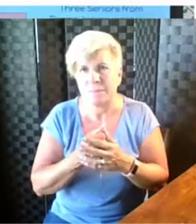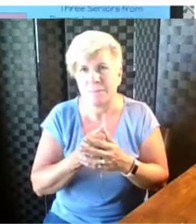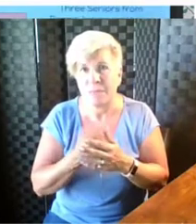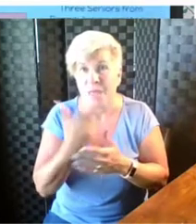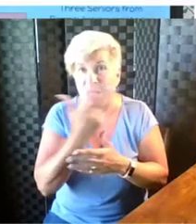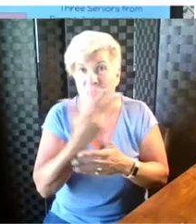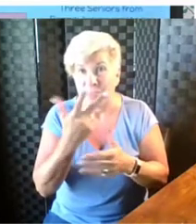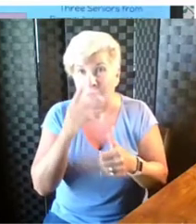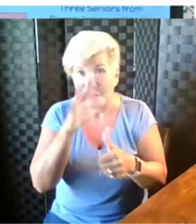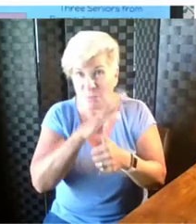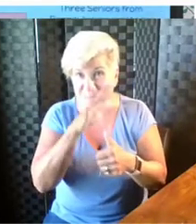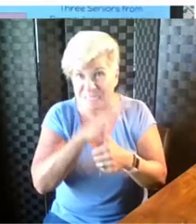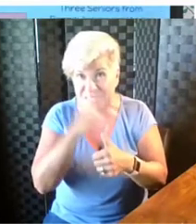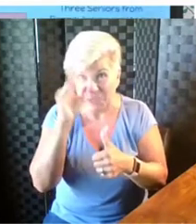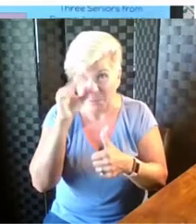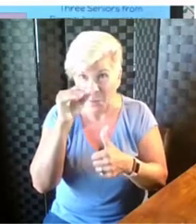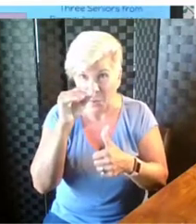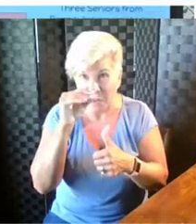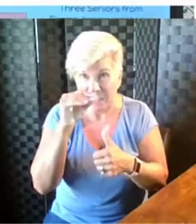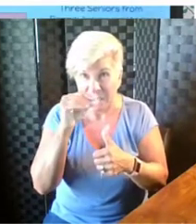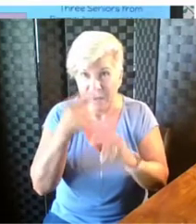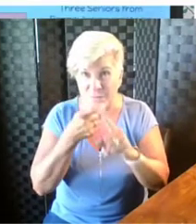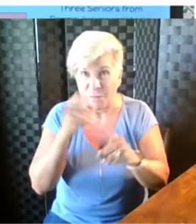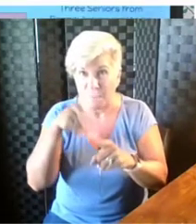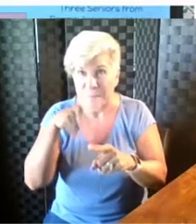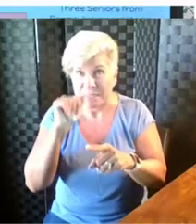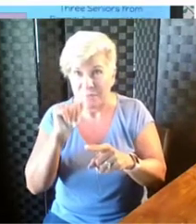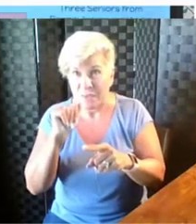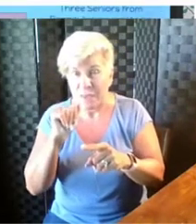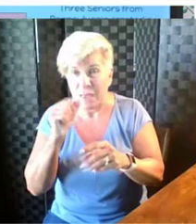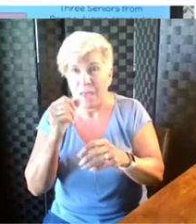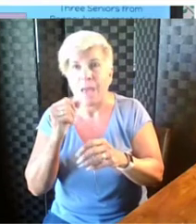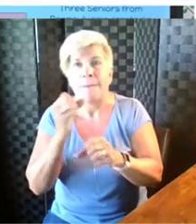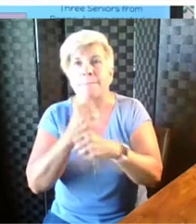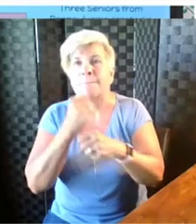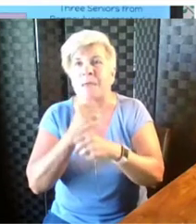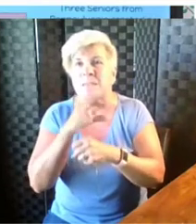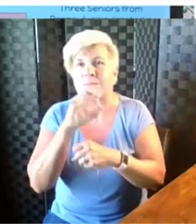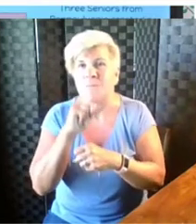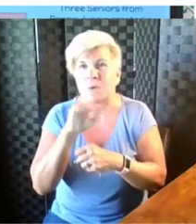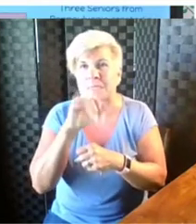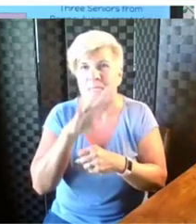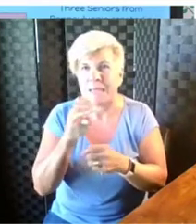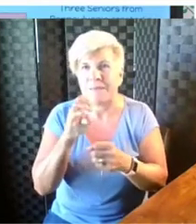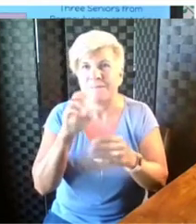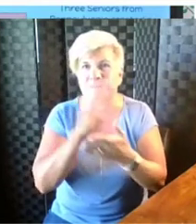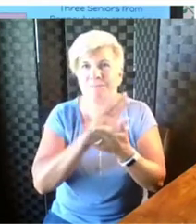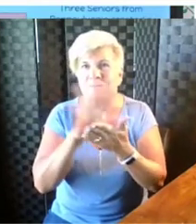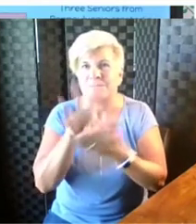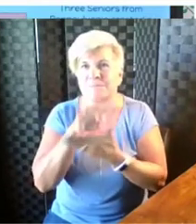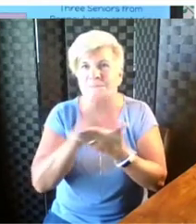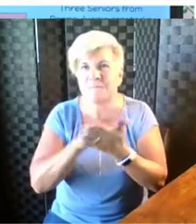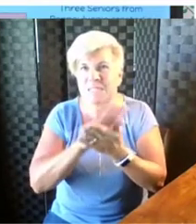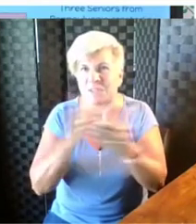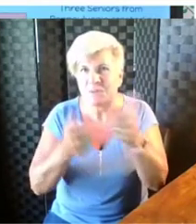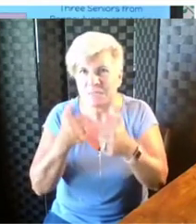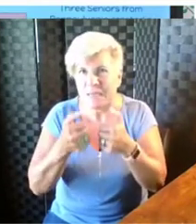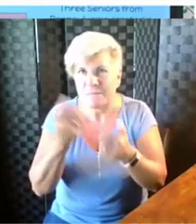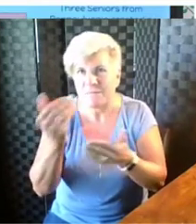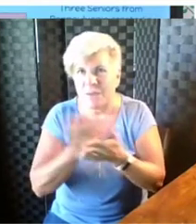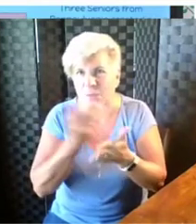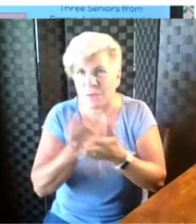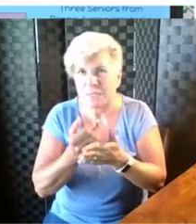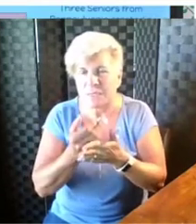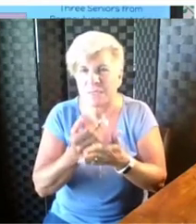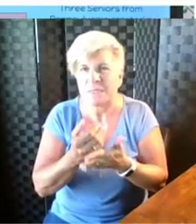The main idea is that 3 seniors from Pennsylvania created a Fortnite video game fundraiser to raise money for